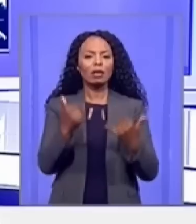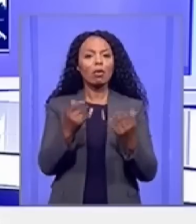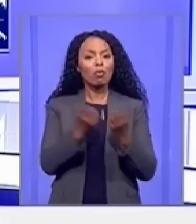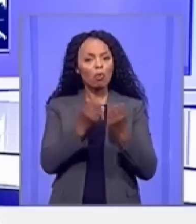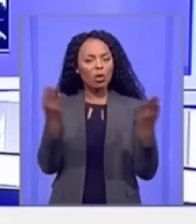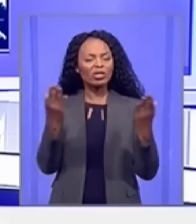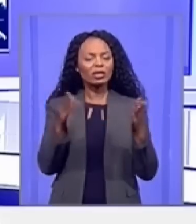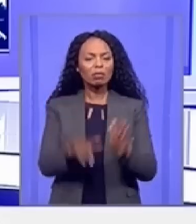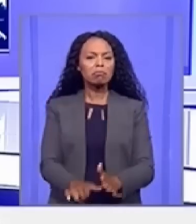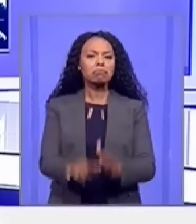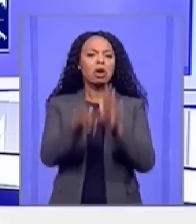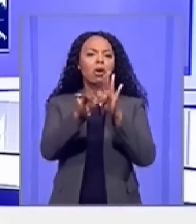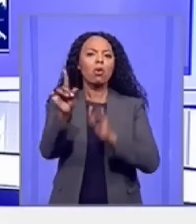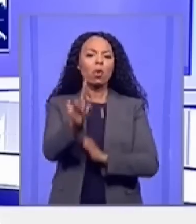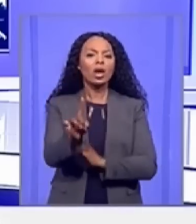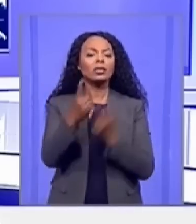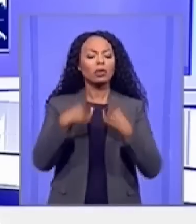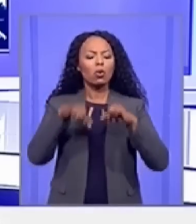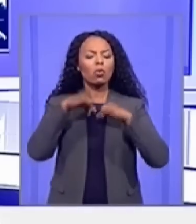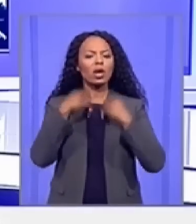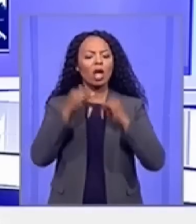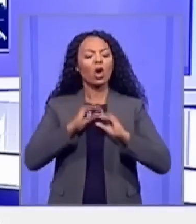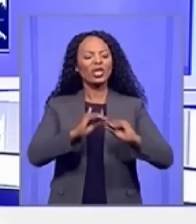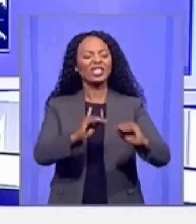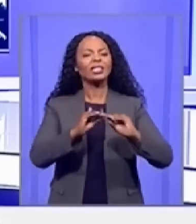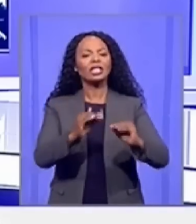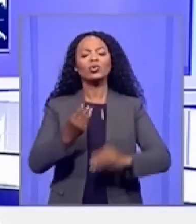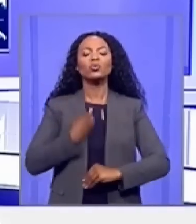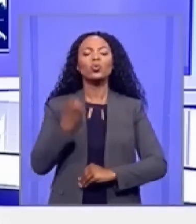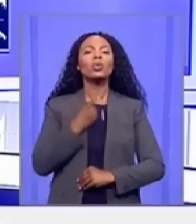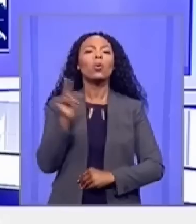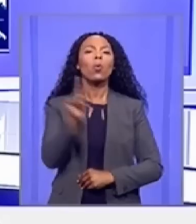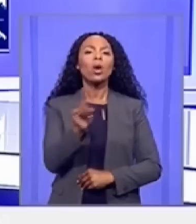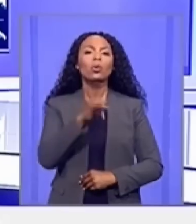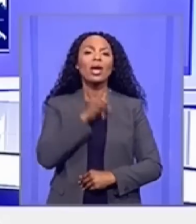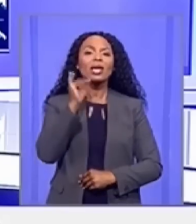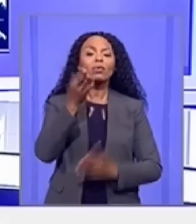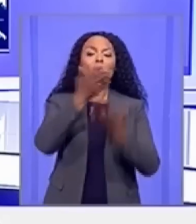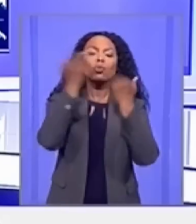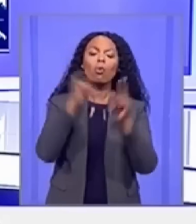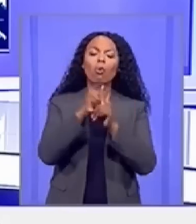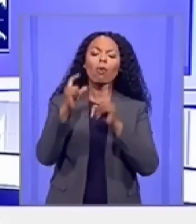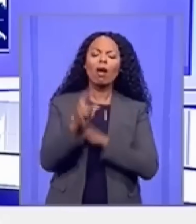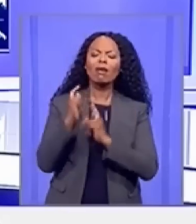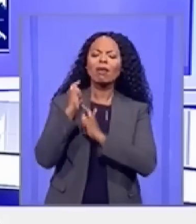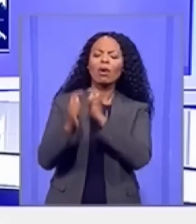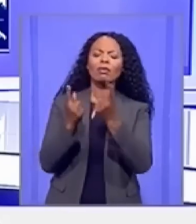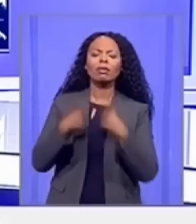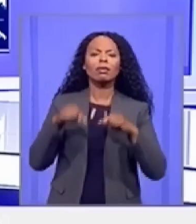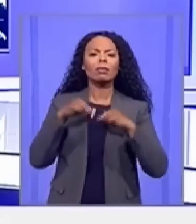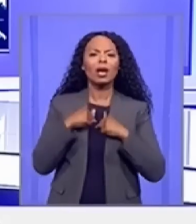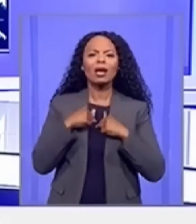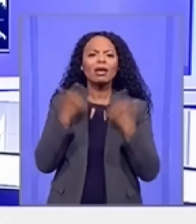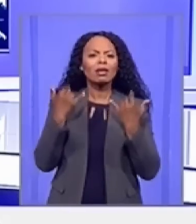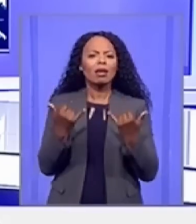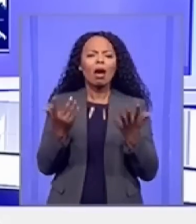ke taba ya hore na rona re ba rutile ha kae hobane ha ba sa sebetsa botjhaba ba kekebe ba kgona ho di